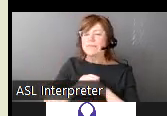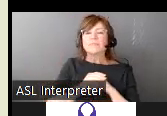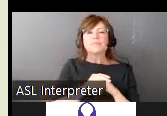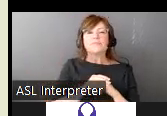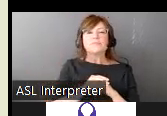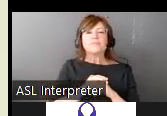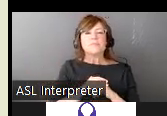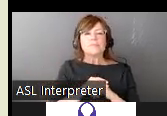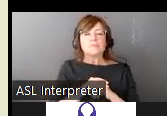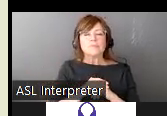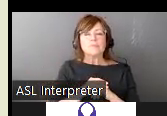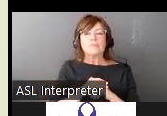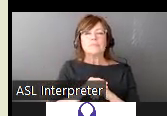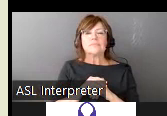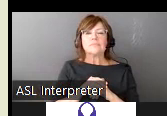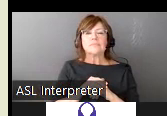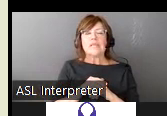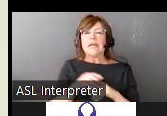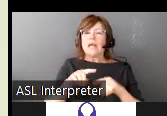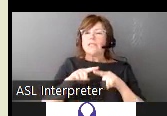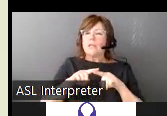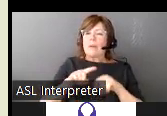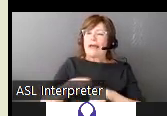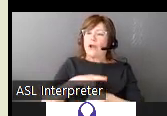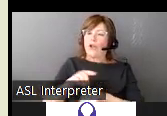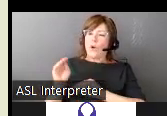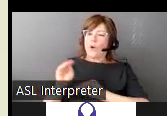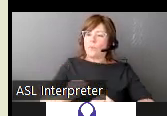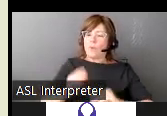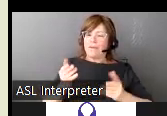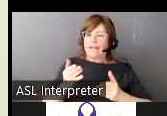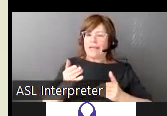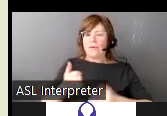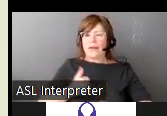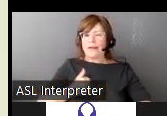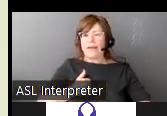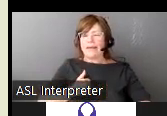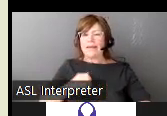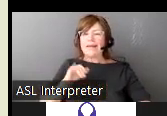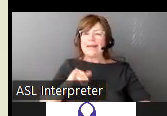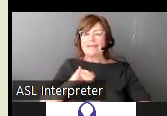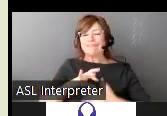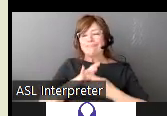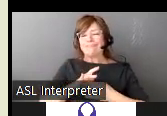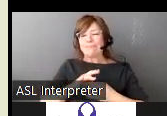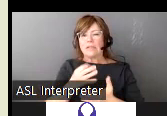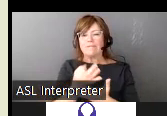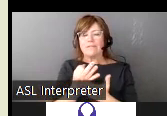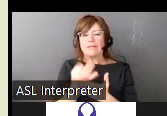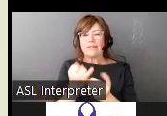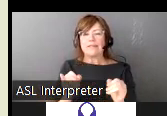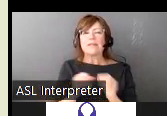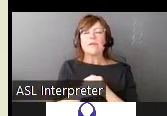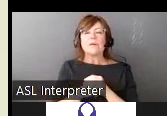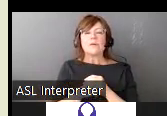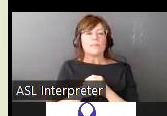risk factor, length of stay in Canada, may also relate to financial independence. In our sample, only